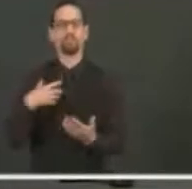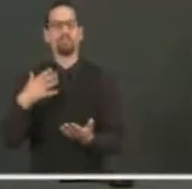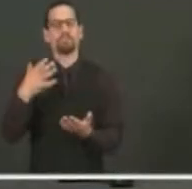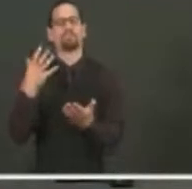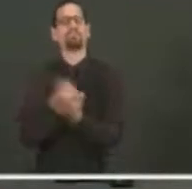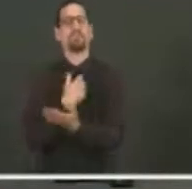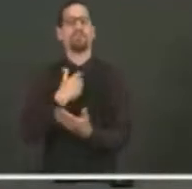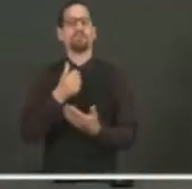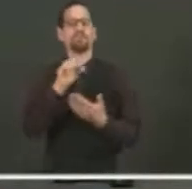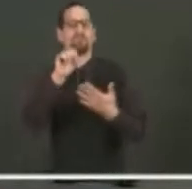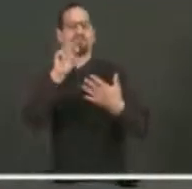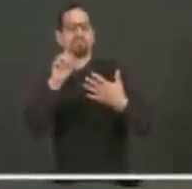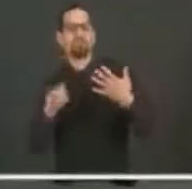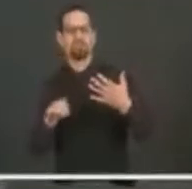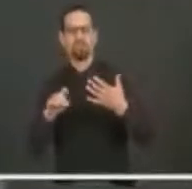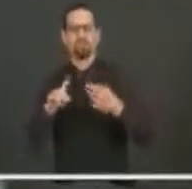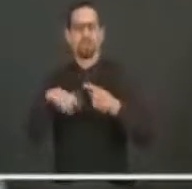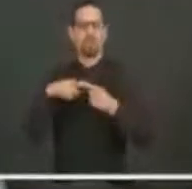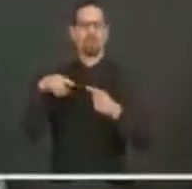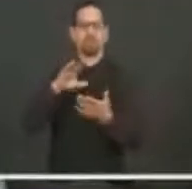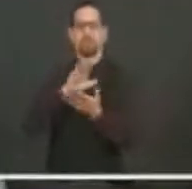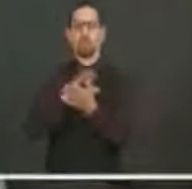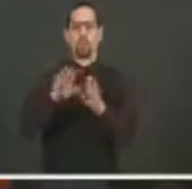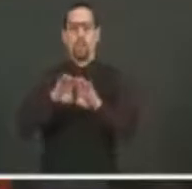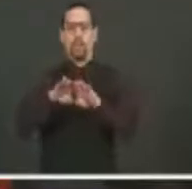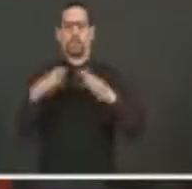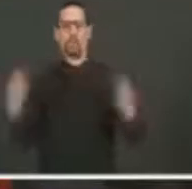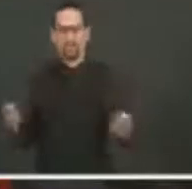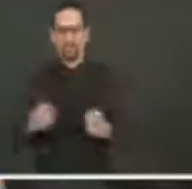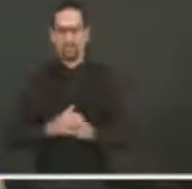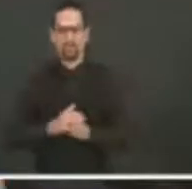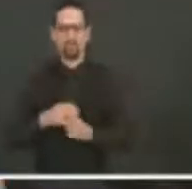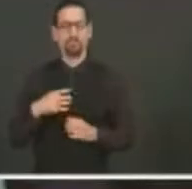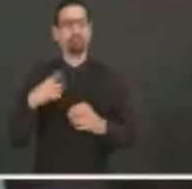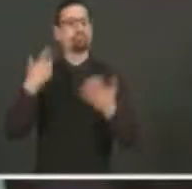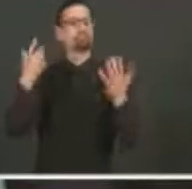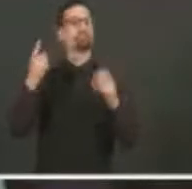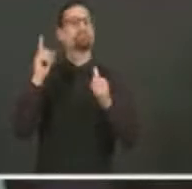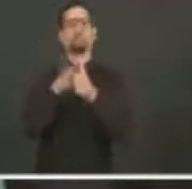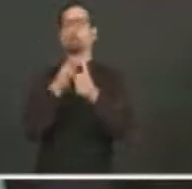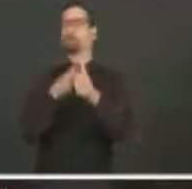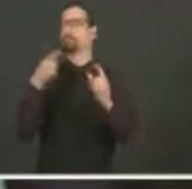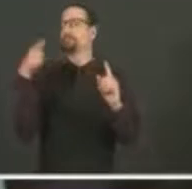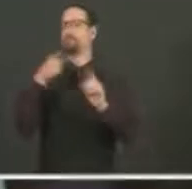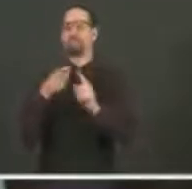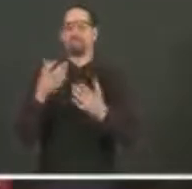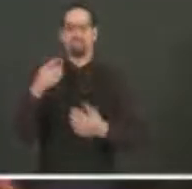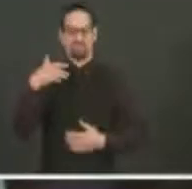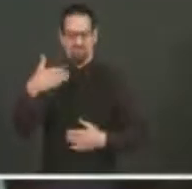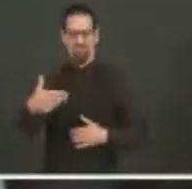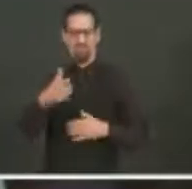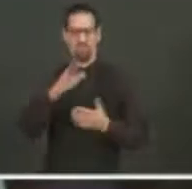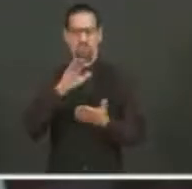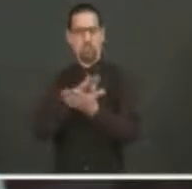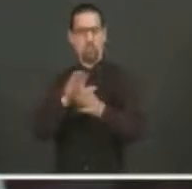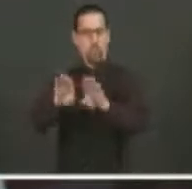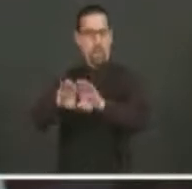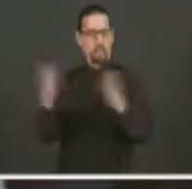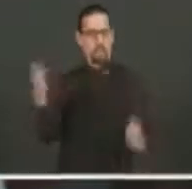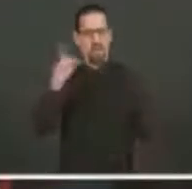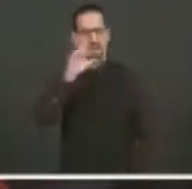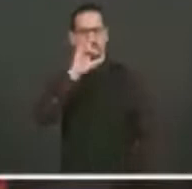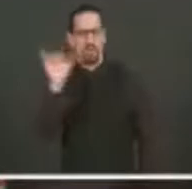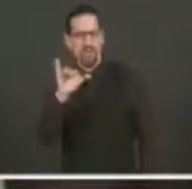we're thinking about school reopening. So let's begin with the goal. The goal is schools reopening in